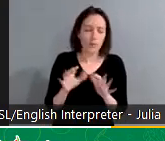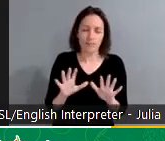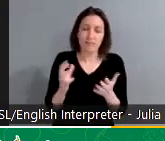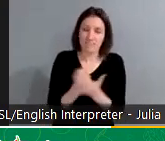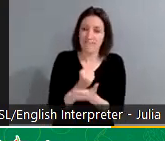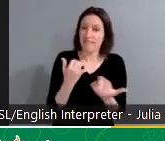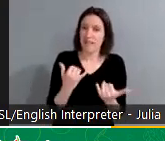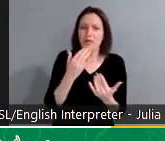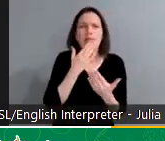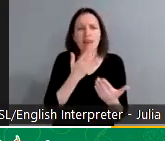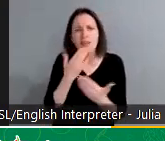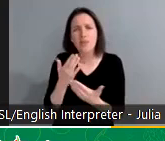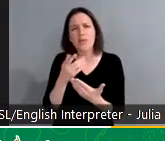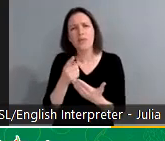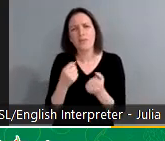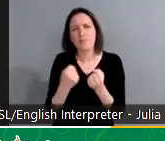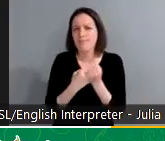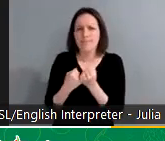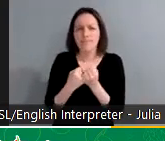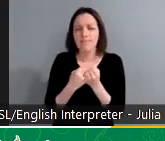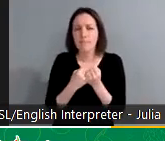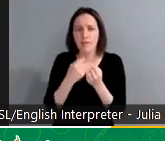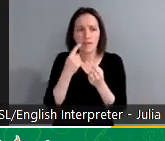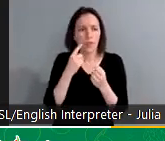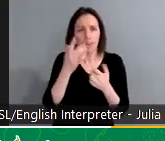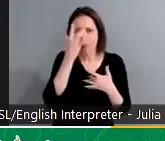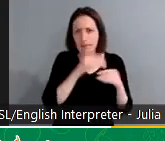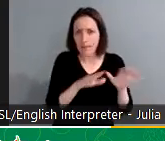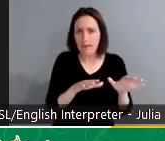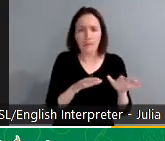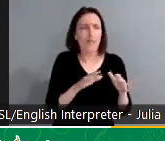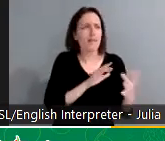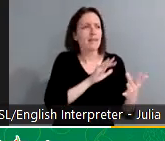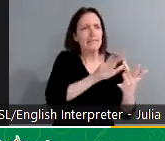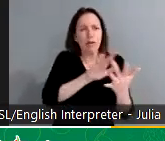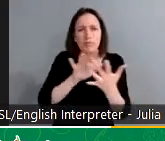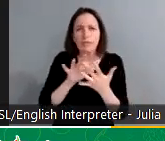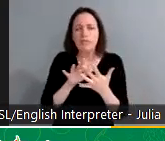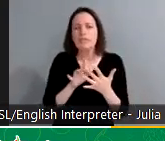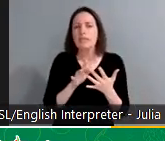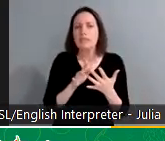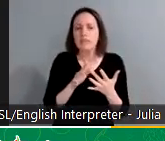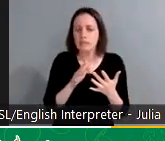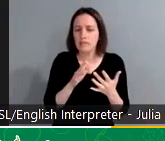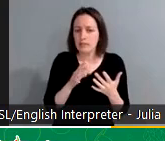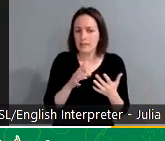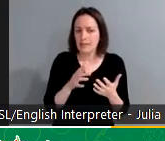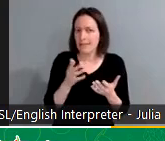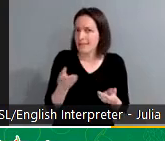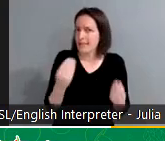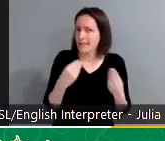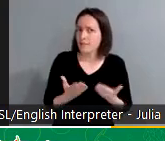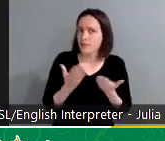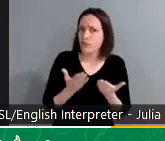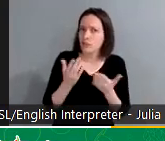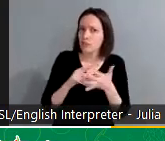pandemic, engaging with households and outreach, and providing suggestions that helped improve our outcomes.